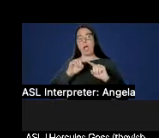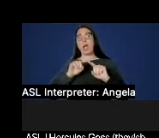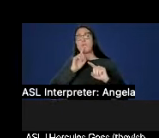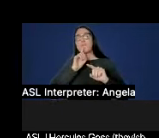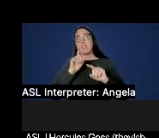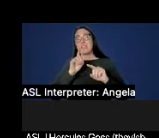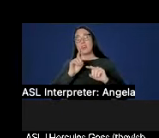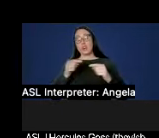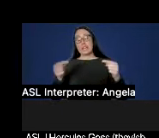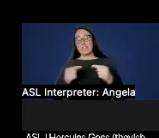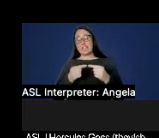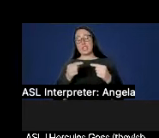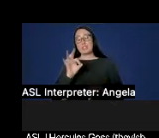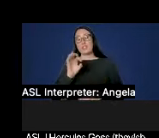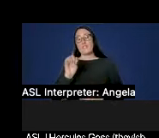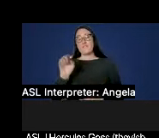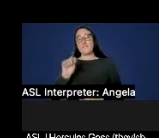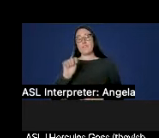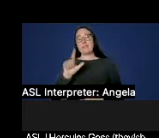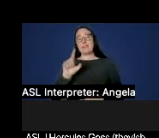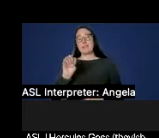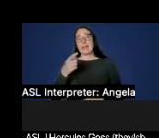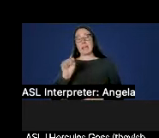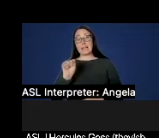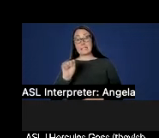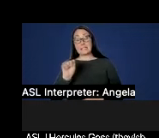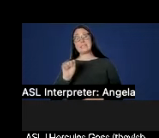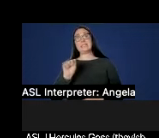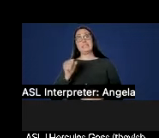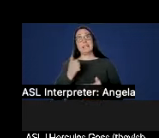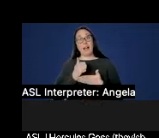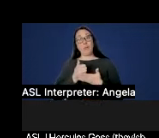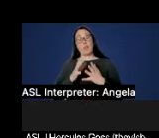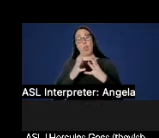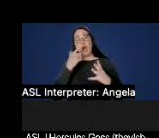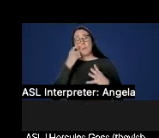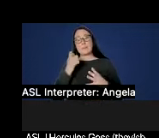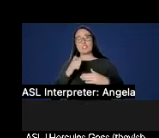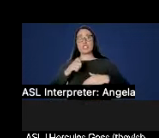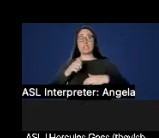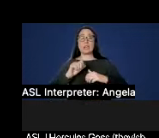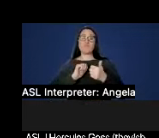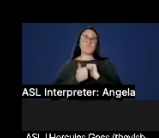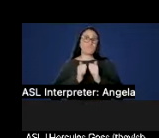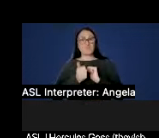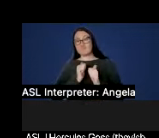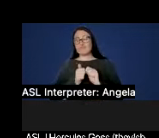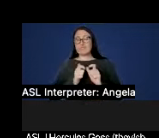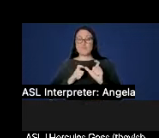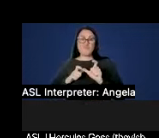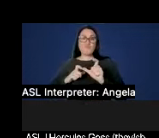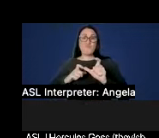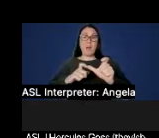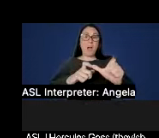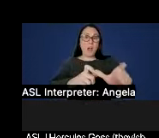legs because she had run quite a distance on an asphalt